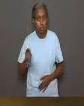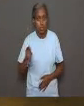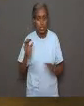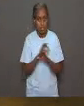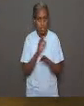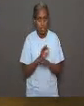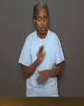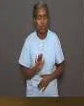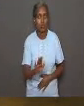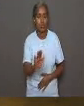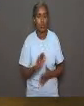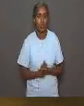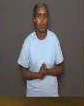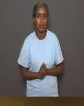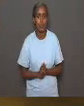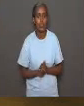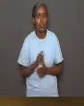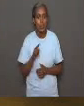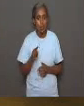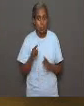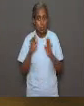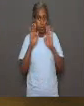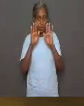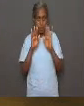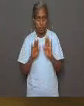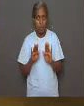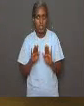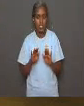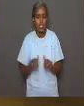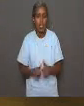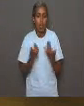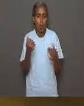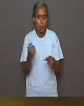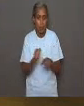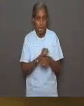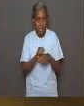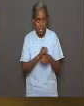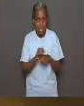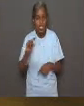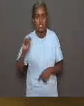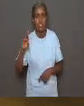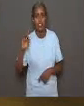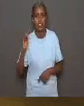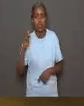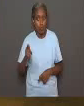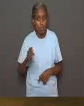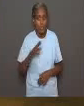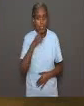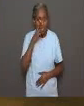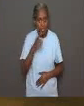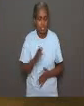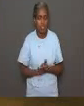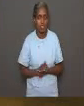functions on your own. You will be surprised how practical trigonometry really